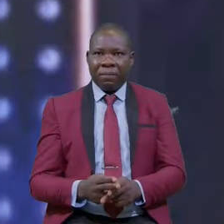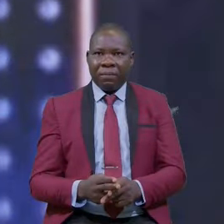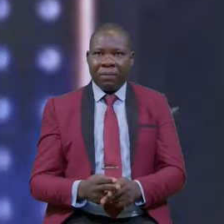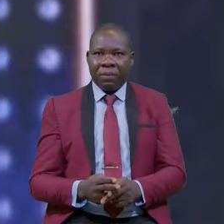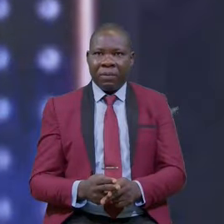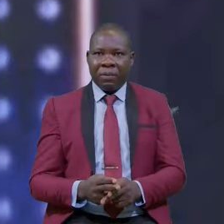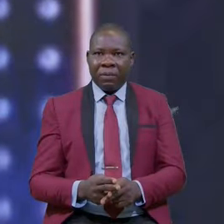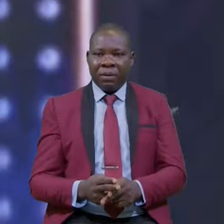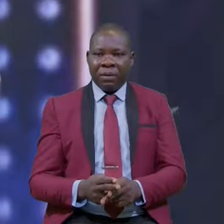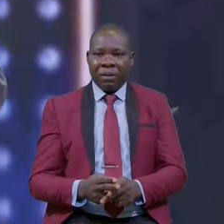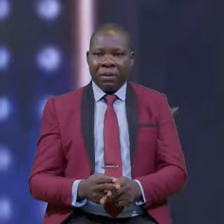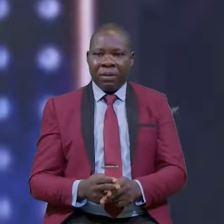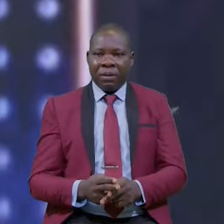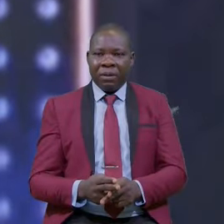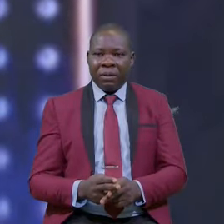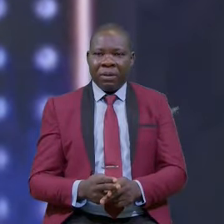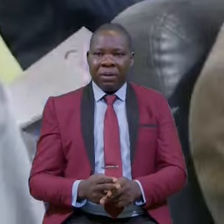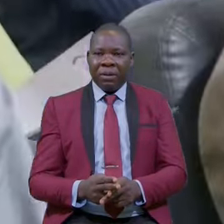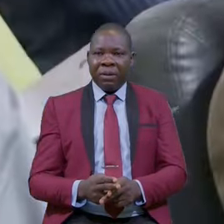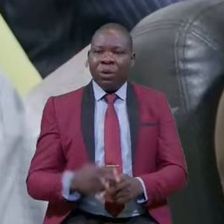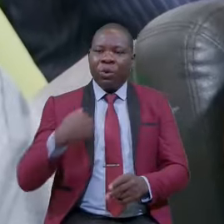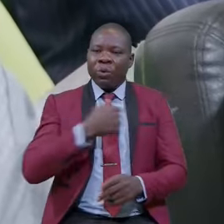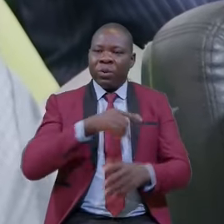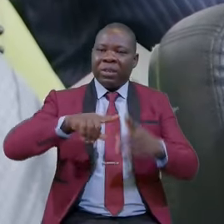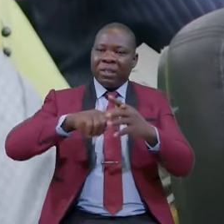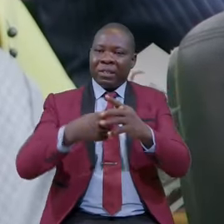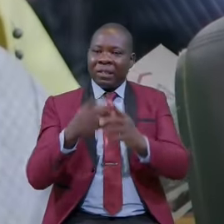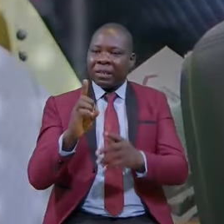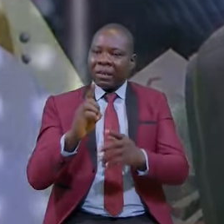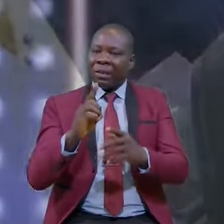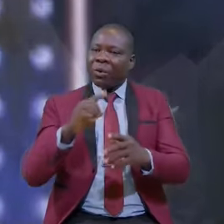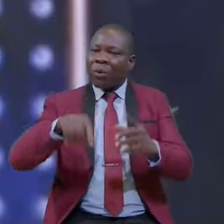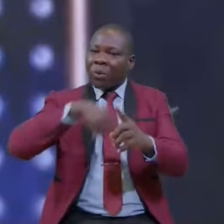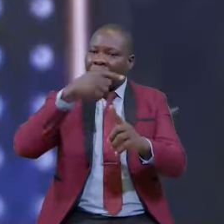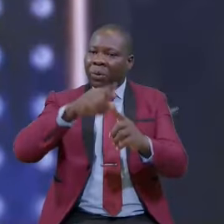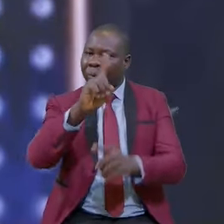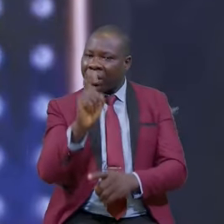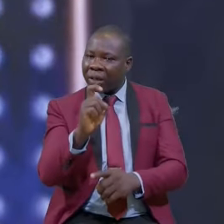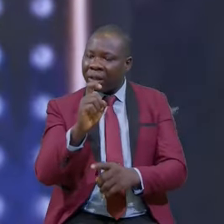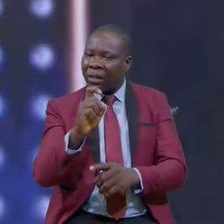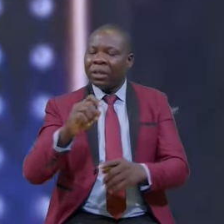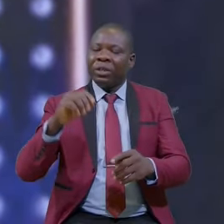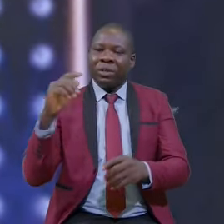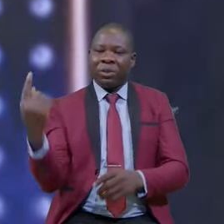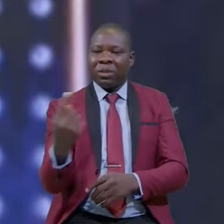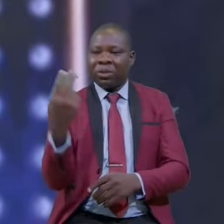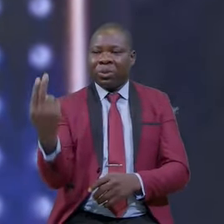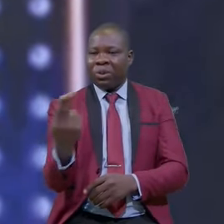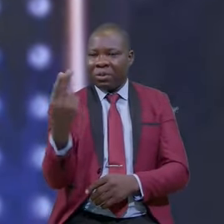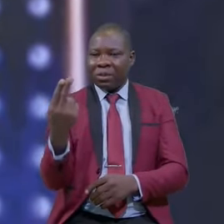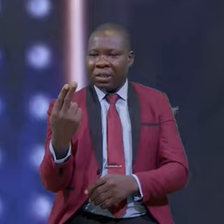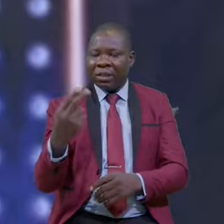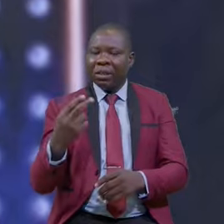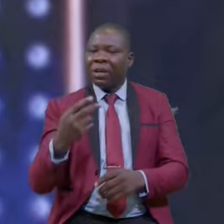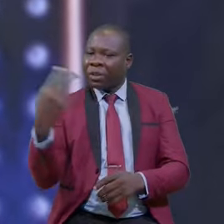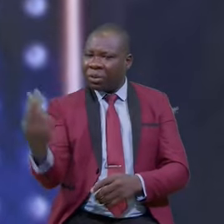Quand est-ce que nous avons commencé? Tell me now. Dites-moi, non? Thursday, Friday, jeudi, Saturday, vendredi, samedi, Sunday,